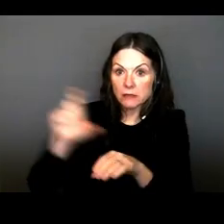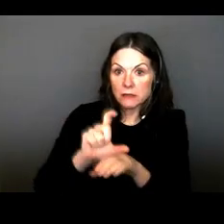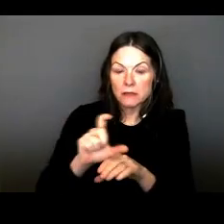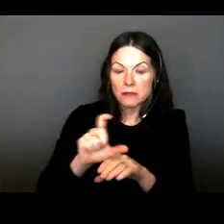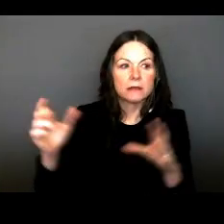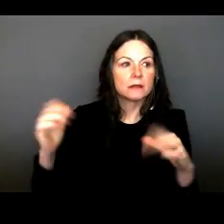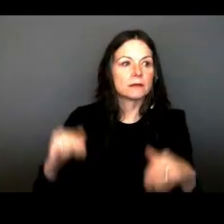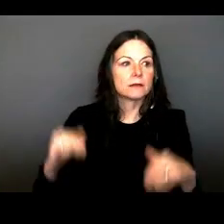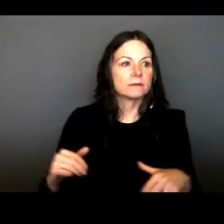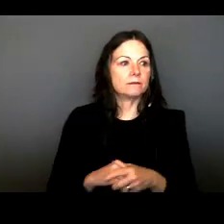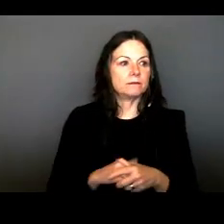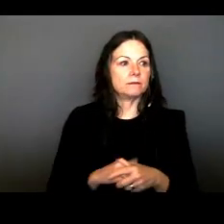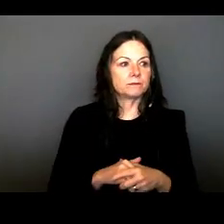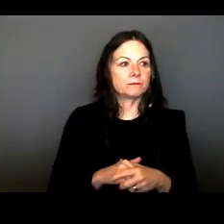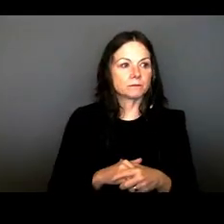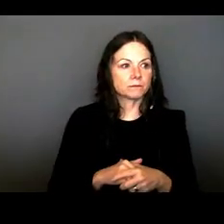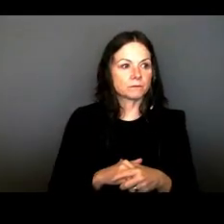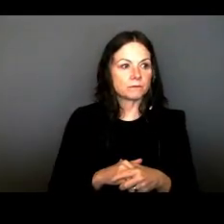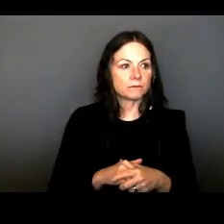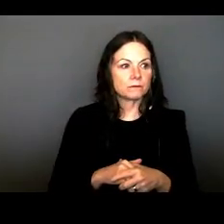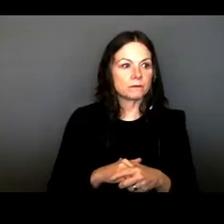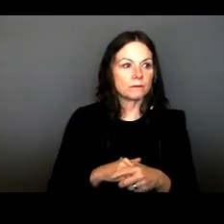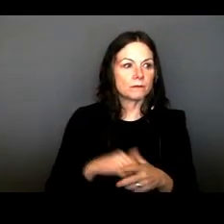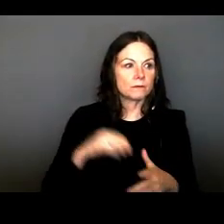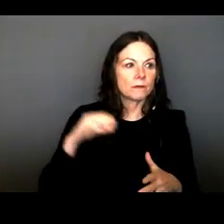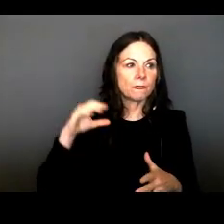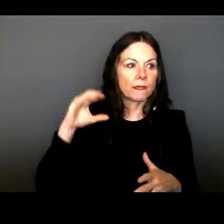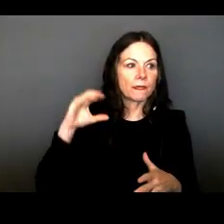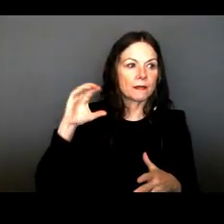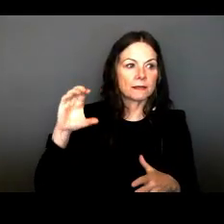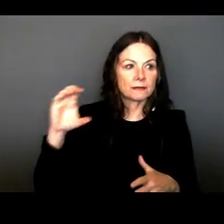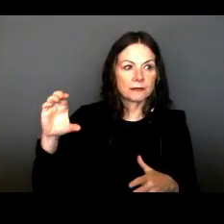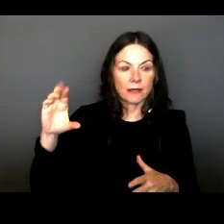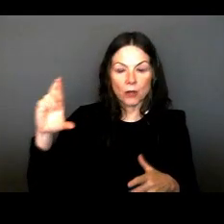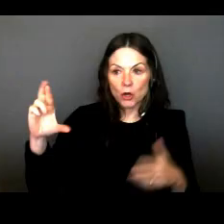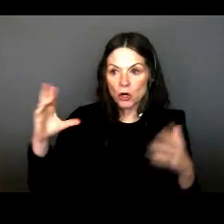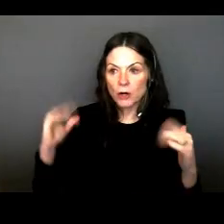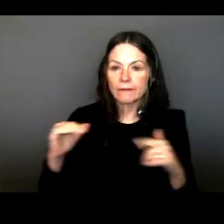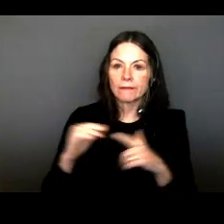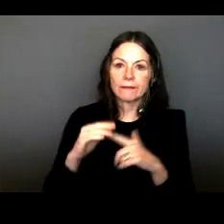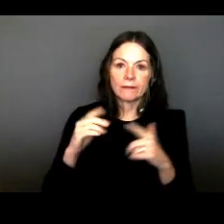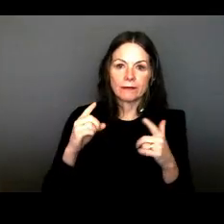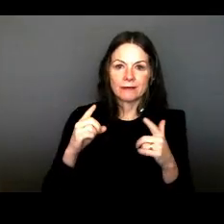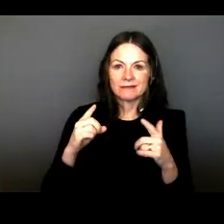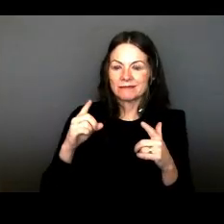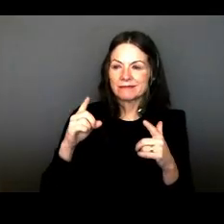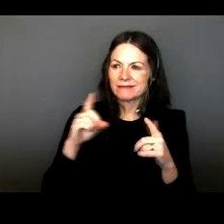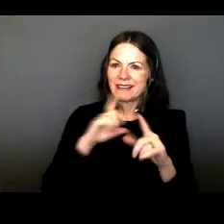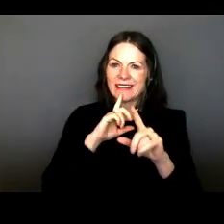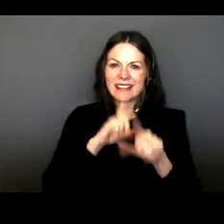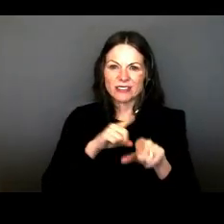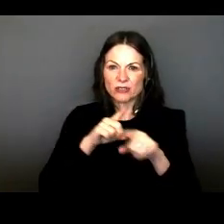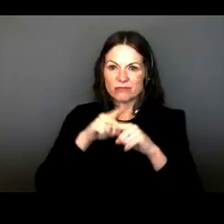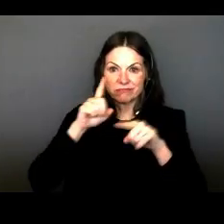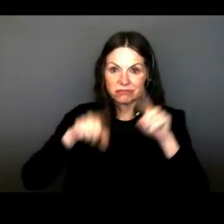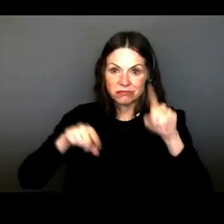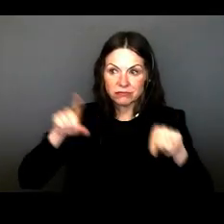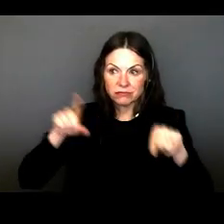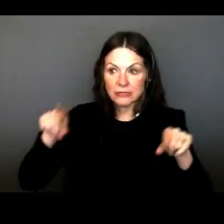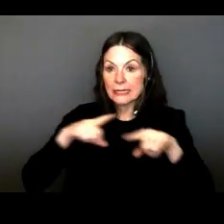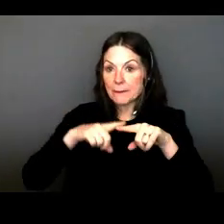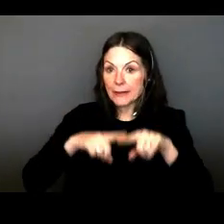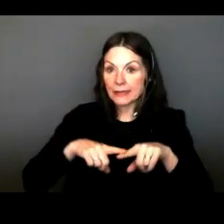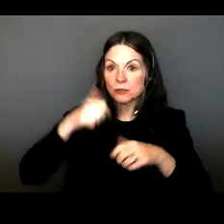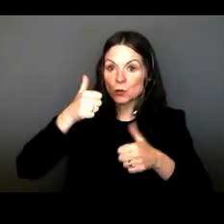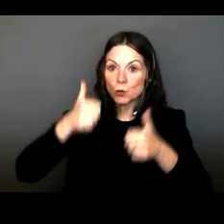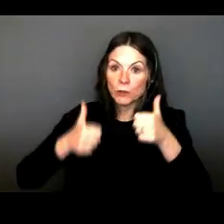And I see Jenny's comment as well, wonderful comment. Answers might differ depending on what variables you used when you